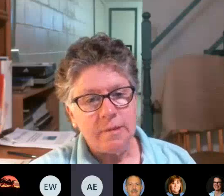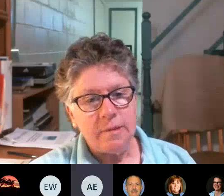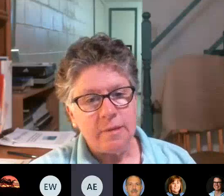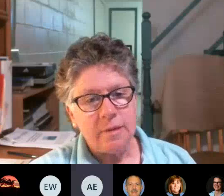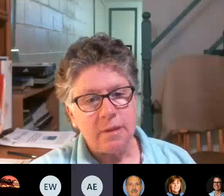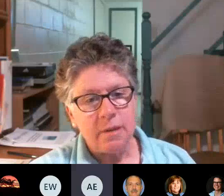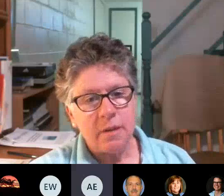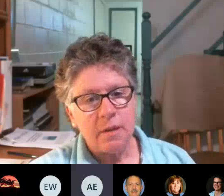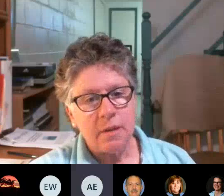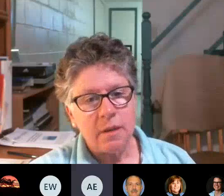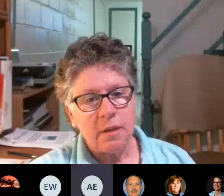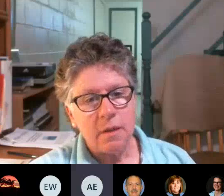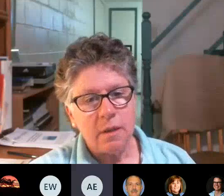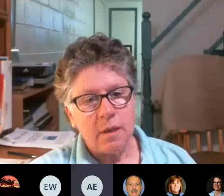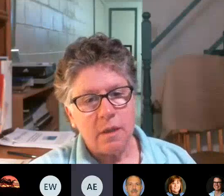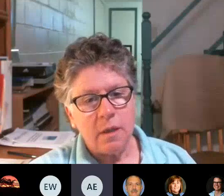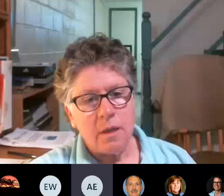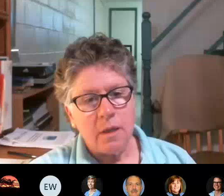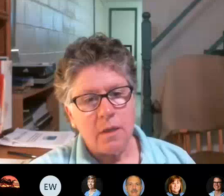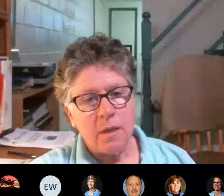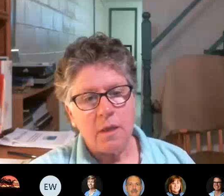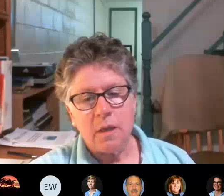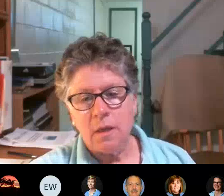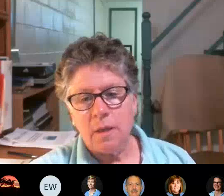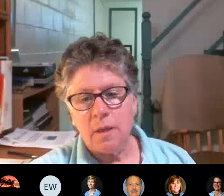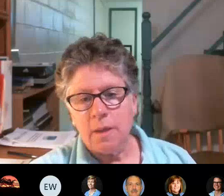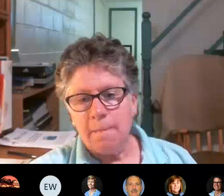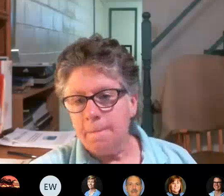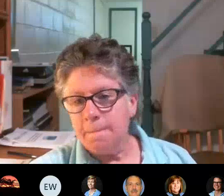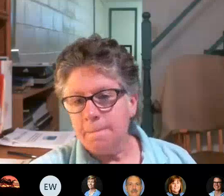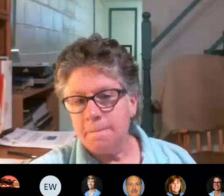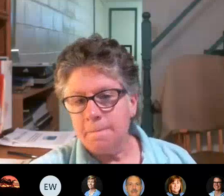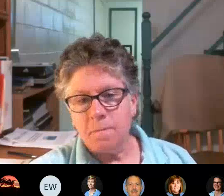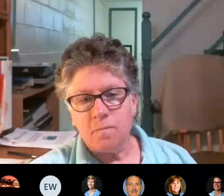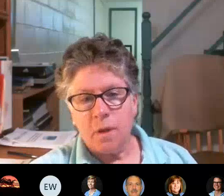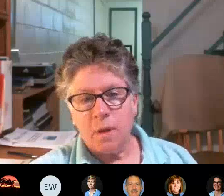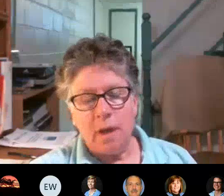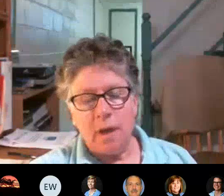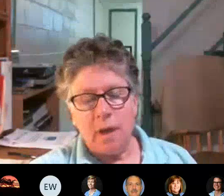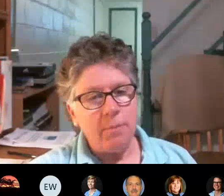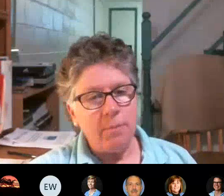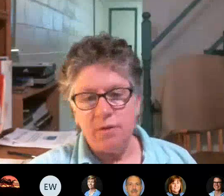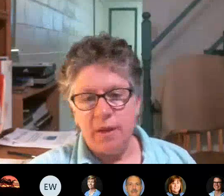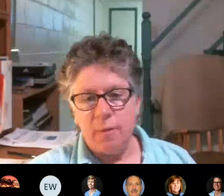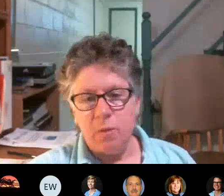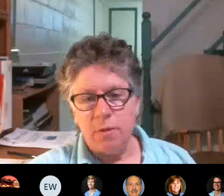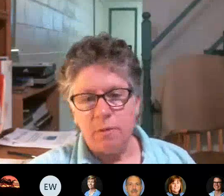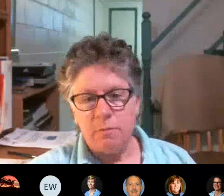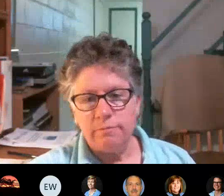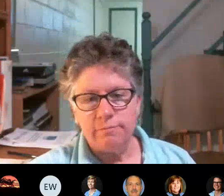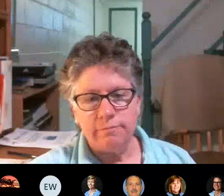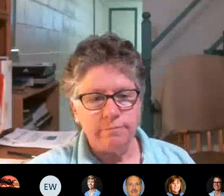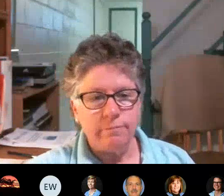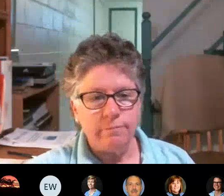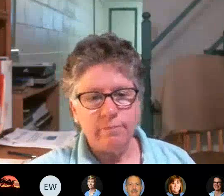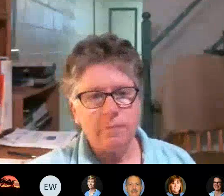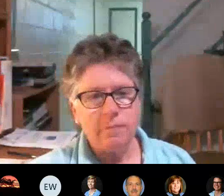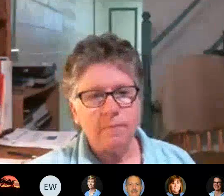Candace, okay. Whatever it's Ann Evans is not. Peggy, you are not able to see that either. I'm still disabled.